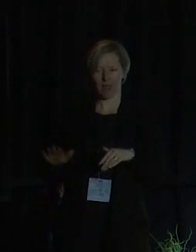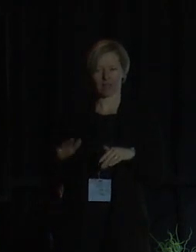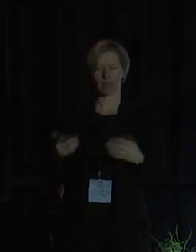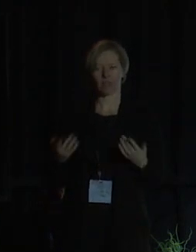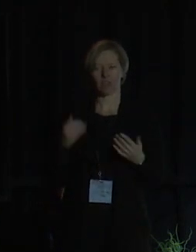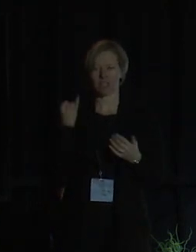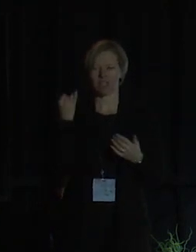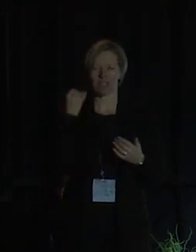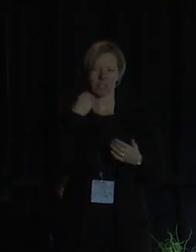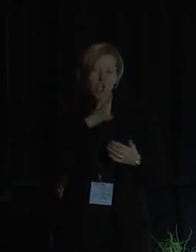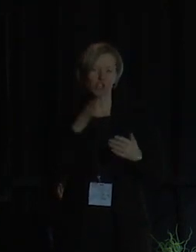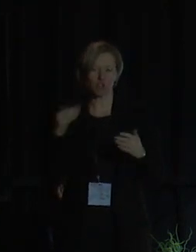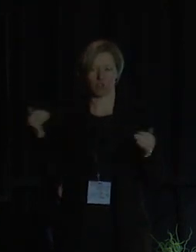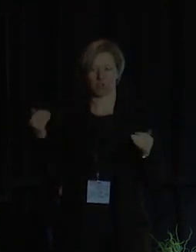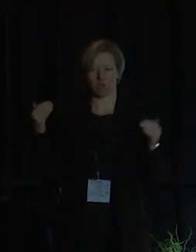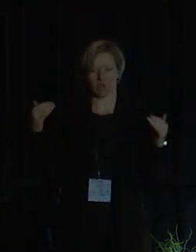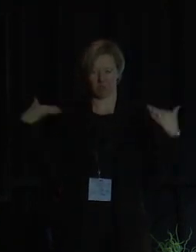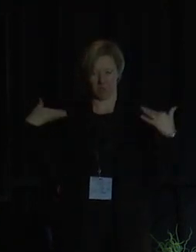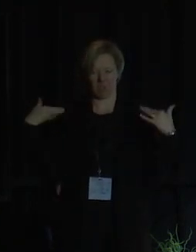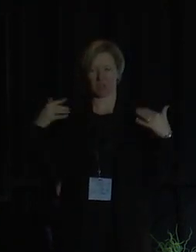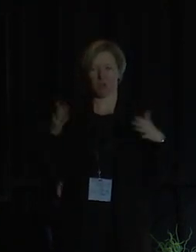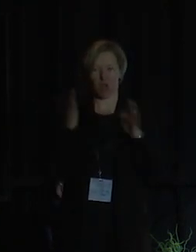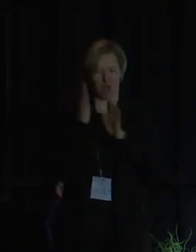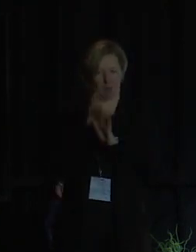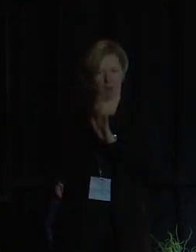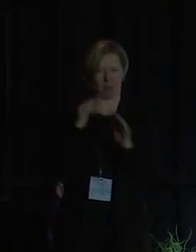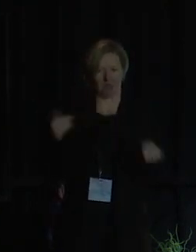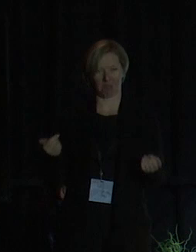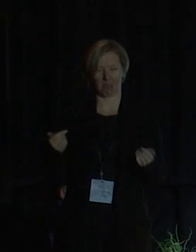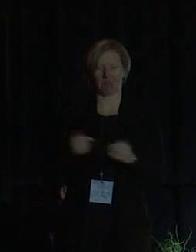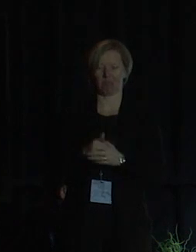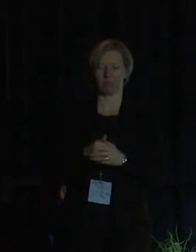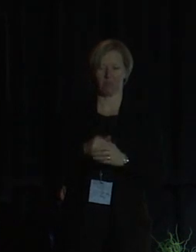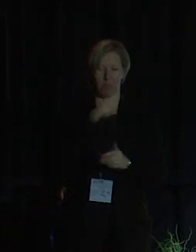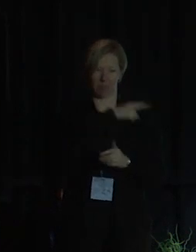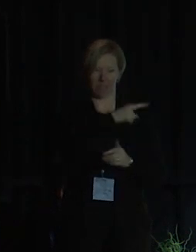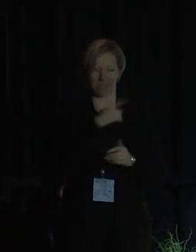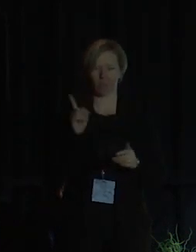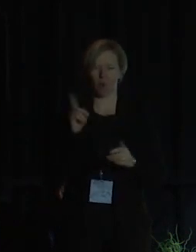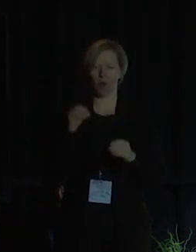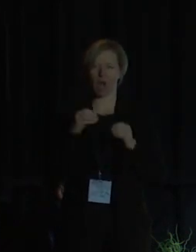people but still remain discreet and secret. Ruby worked really hard on that. This is a loading bay.